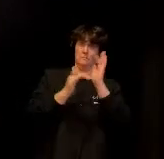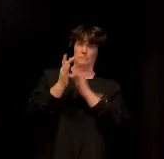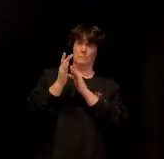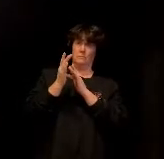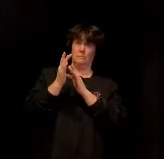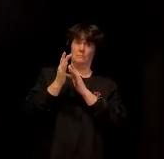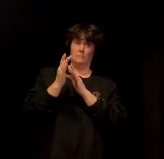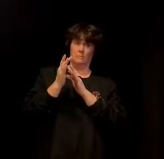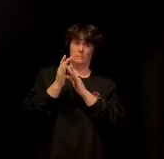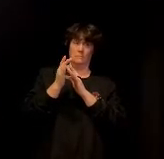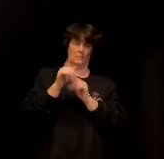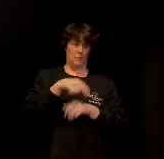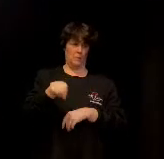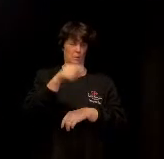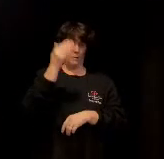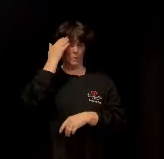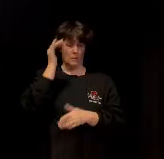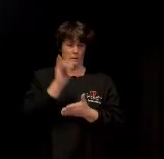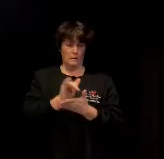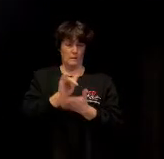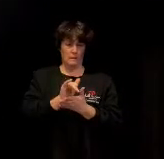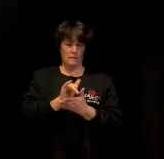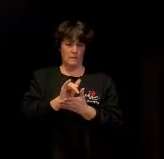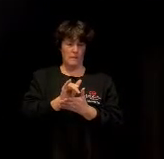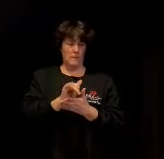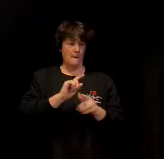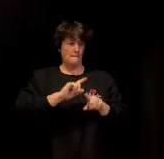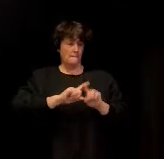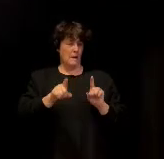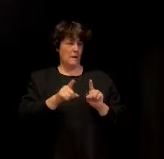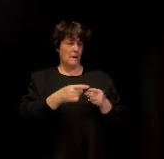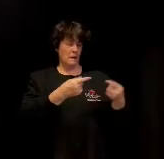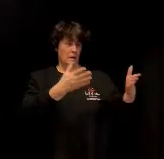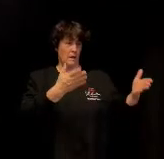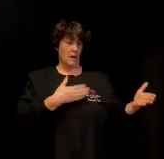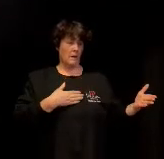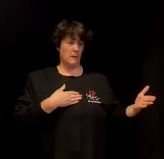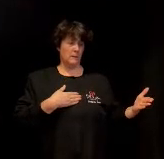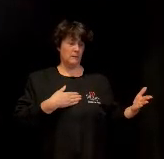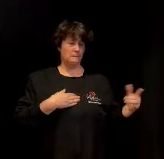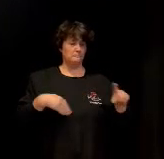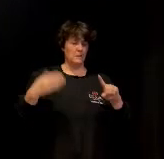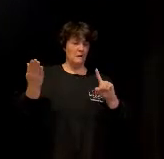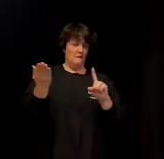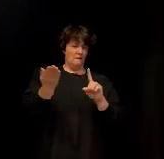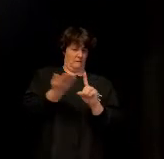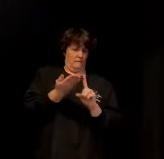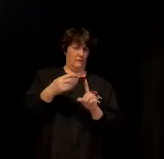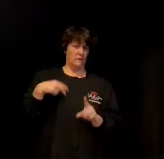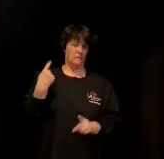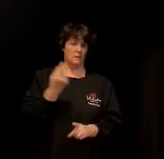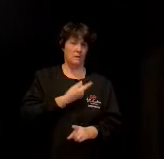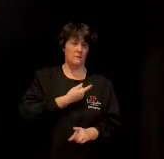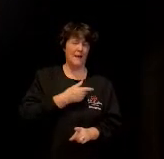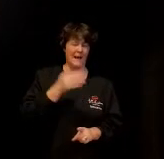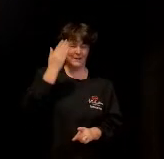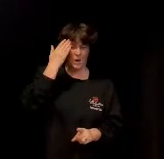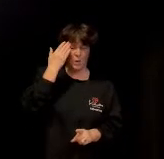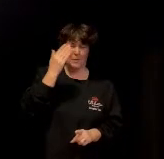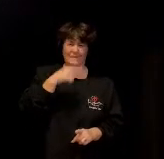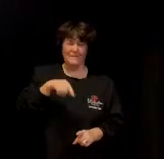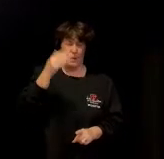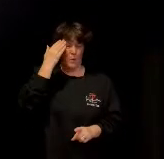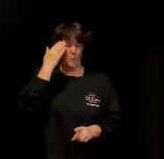right? Now, we have relegated many times. The enemy has convinced us, and not so much, I know we know these things,